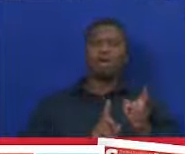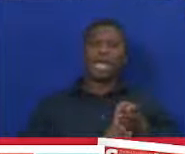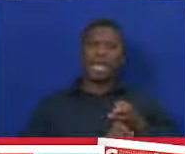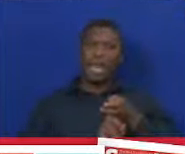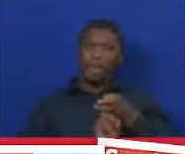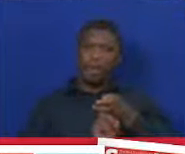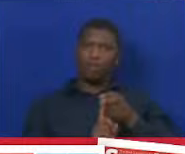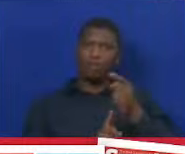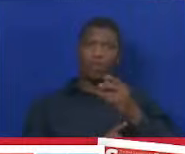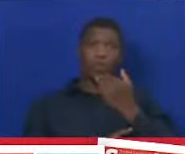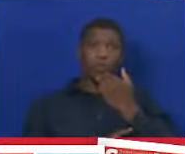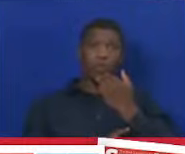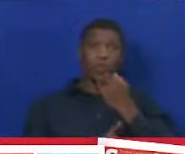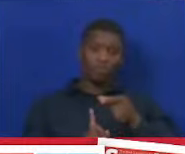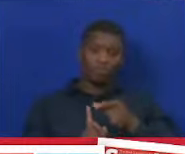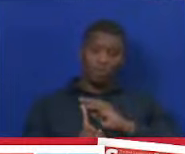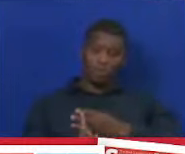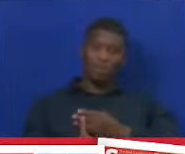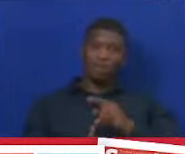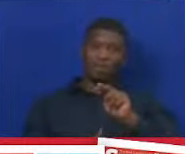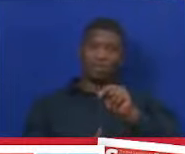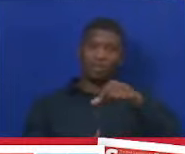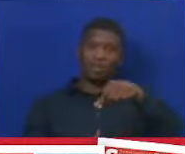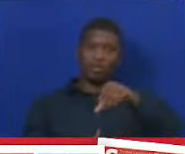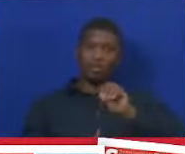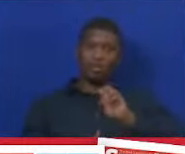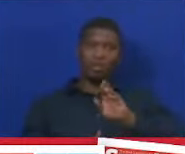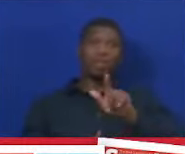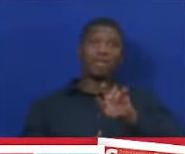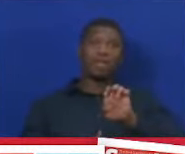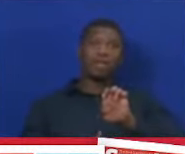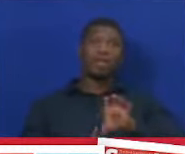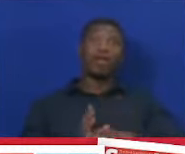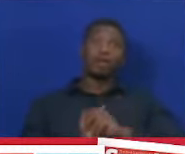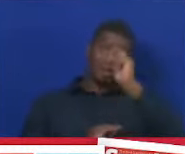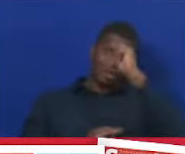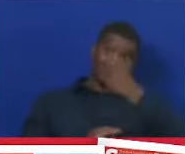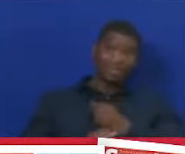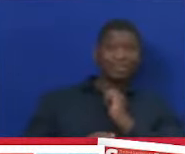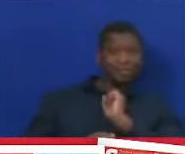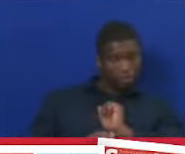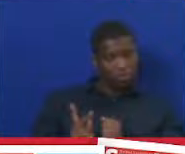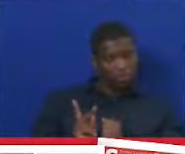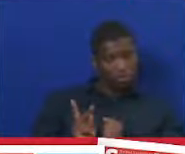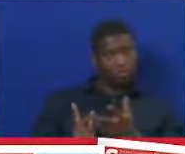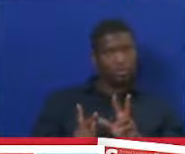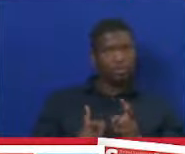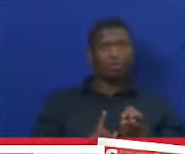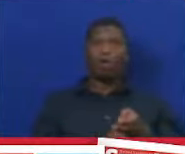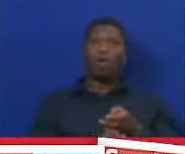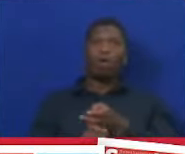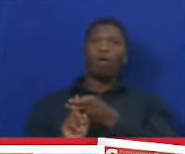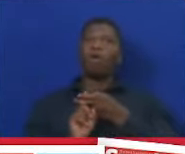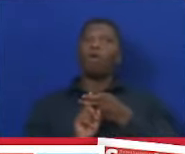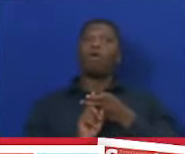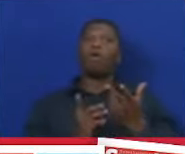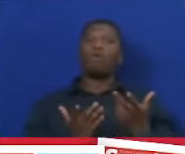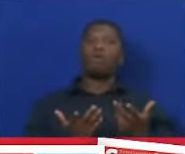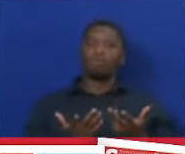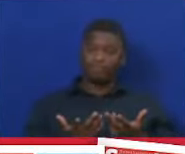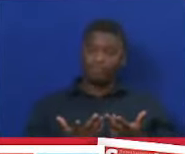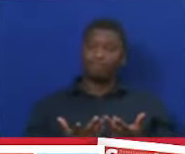Ngobile Dihale and her son, who were also abducted in